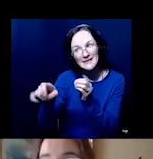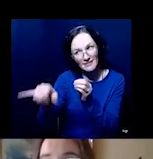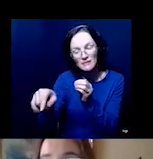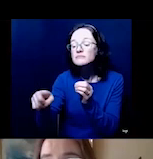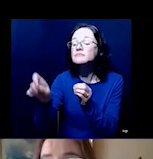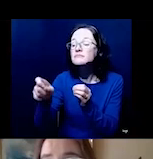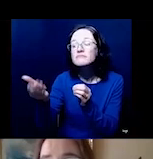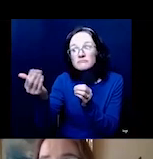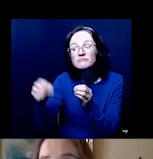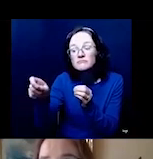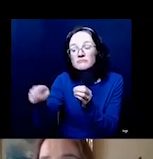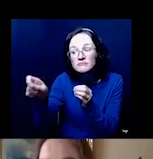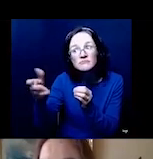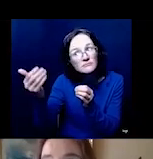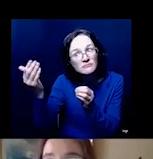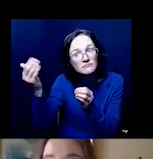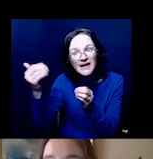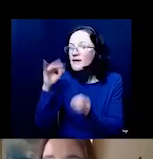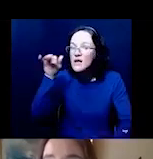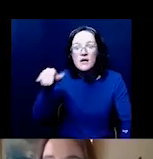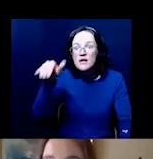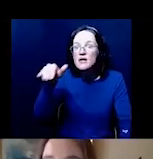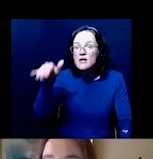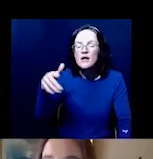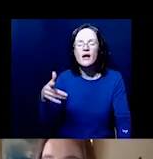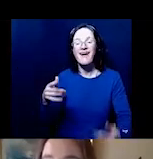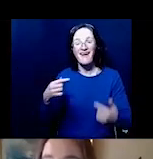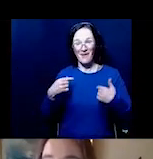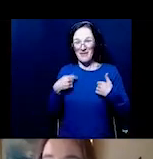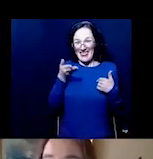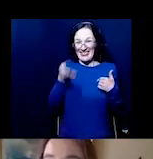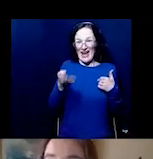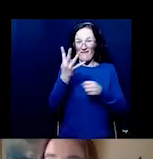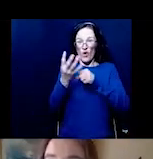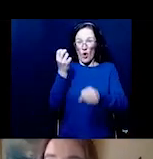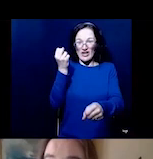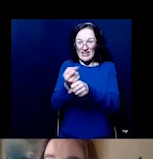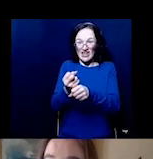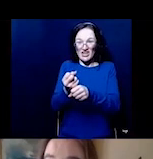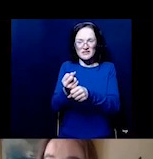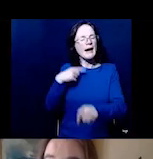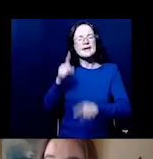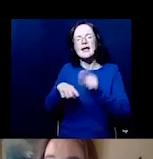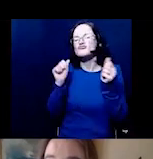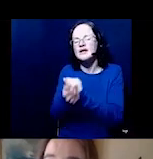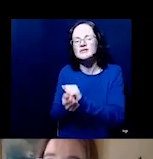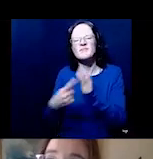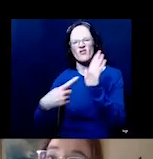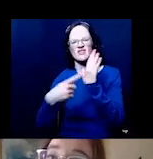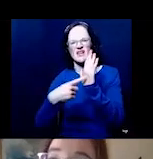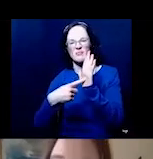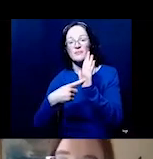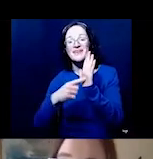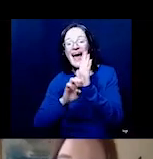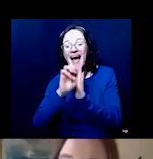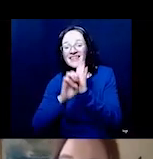there and I was not able to change the way they handle the bloody elevator keys, which is